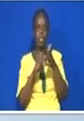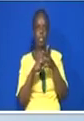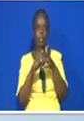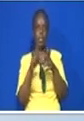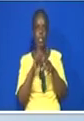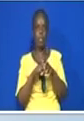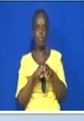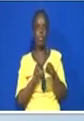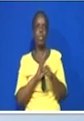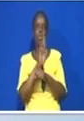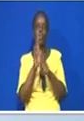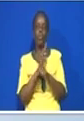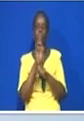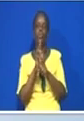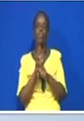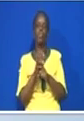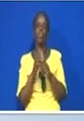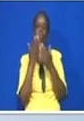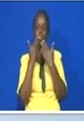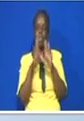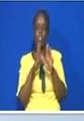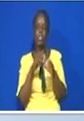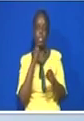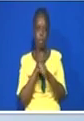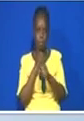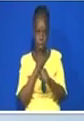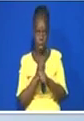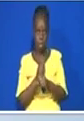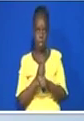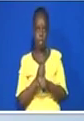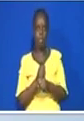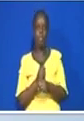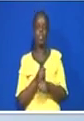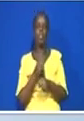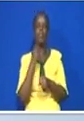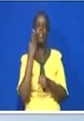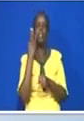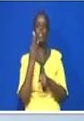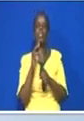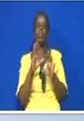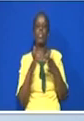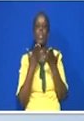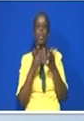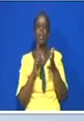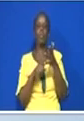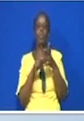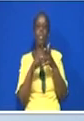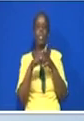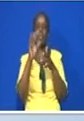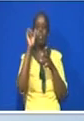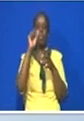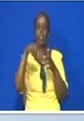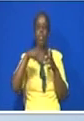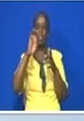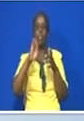time taken to complete a task. We are also going to see how to calculate speed,